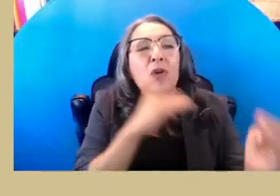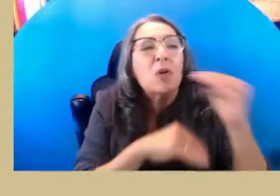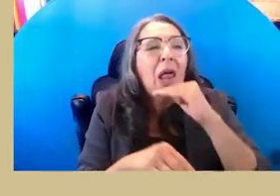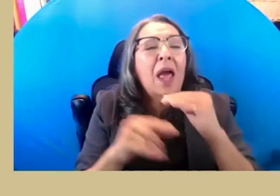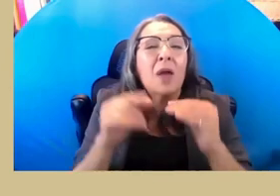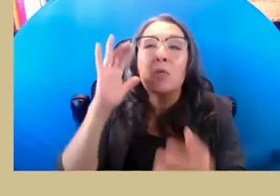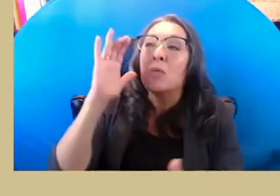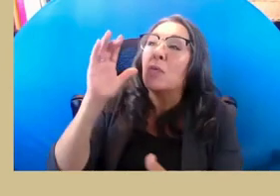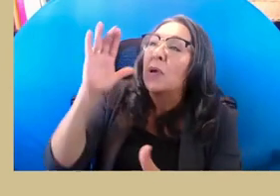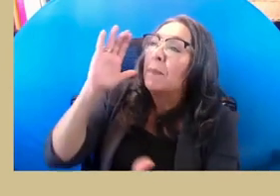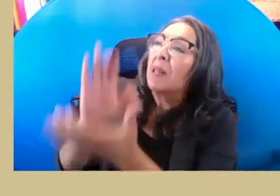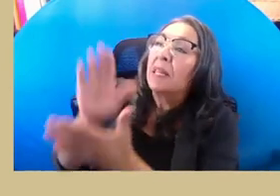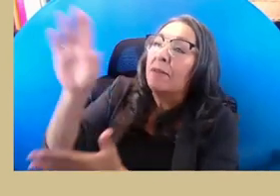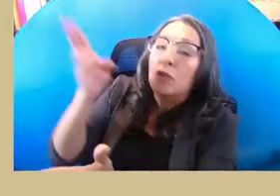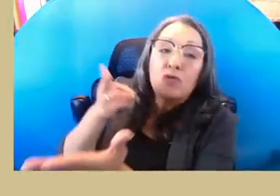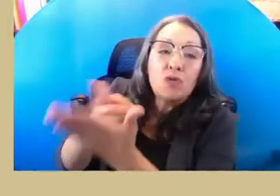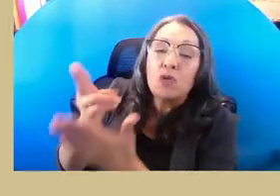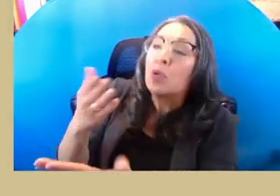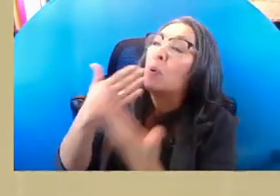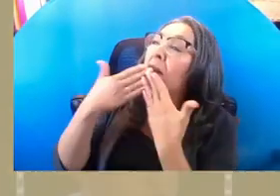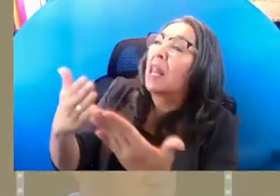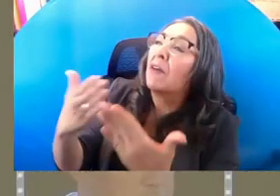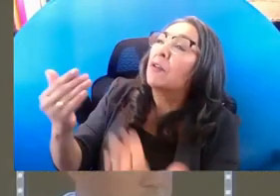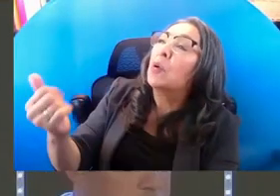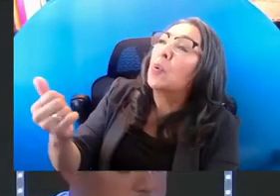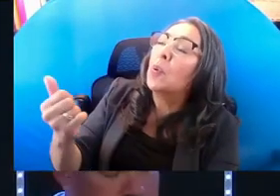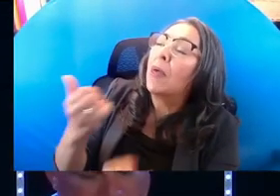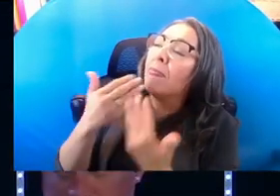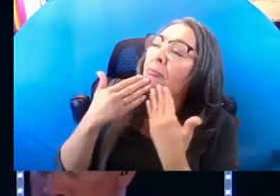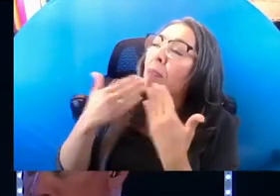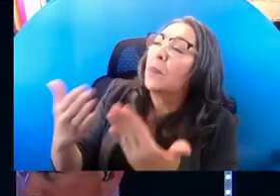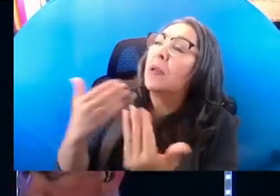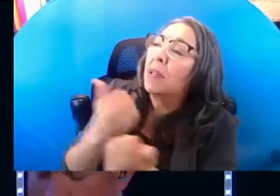You and we thank You, God. Move in our hearts, God. We invite